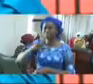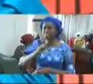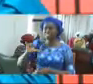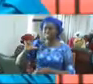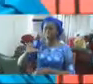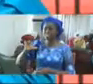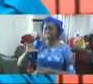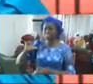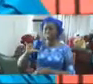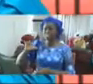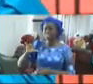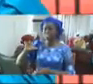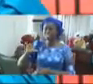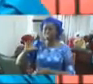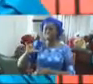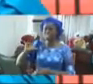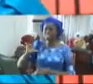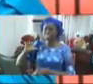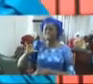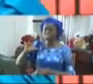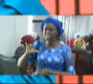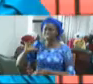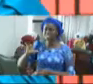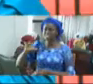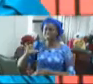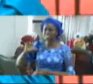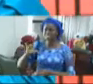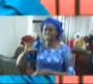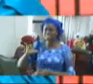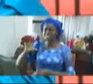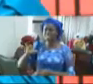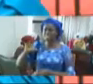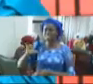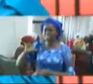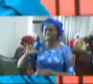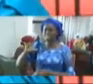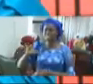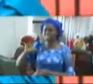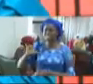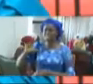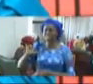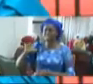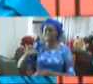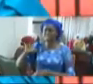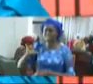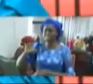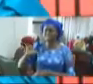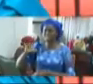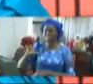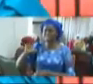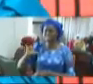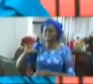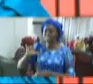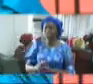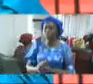And the Spirit of the Lord came mightily upon him. And the cords that were upon his arm became as